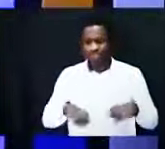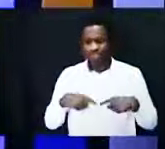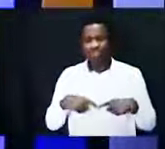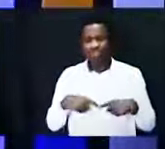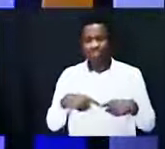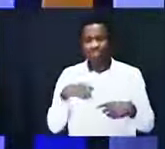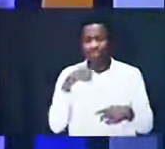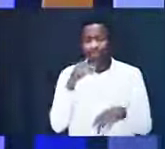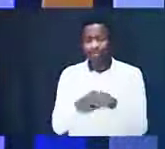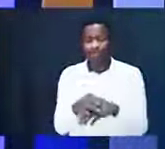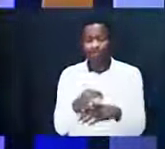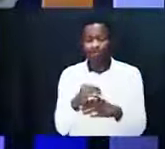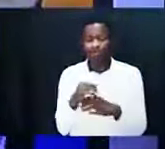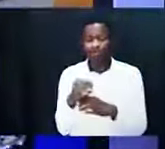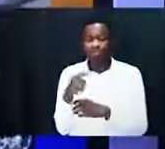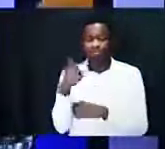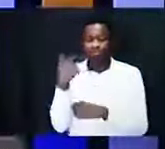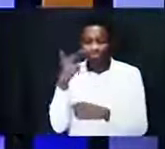As